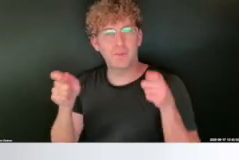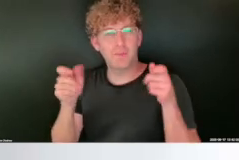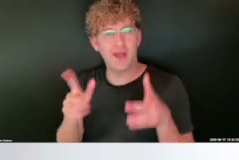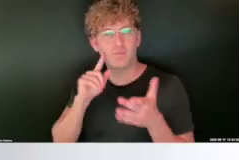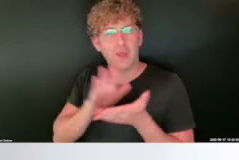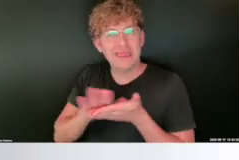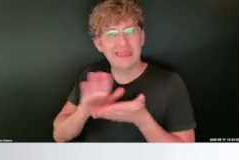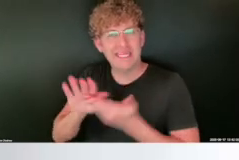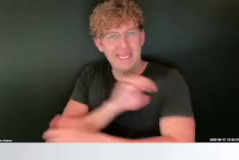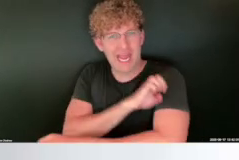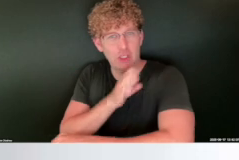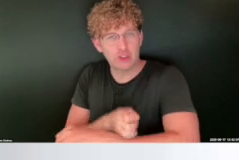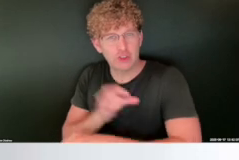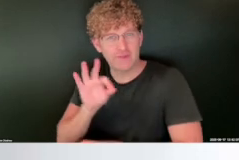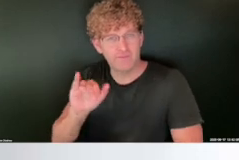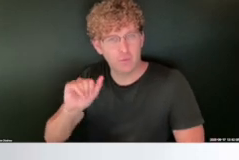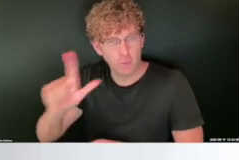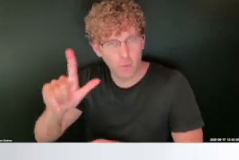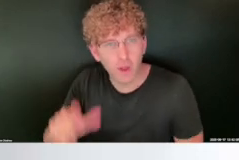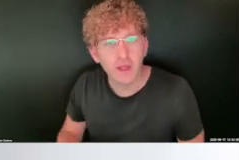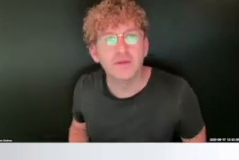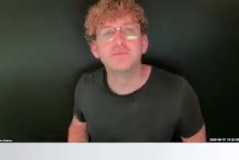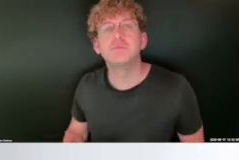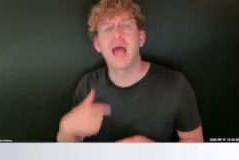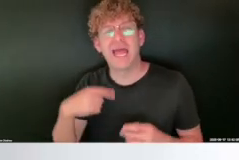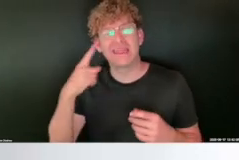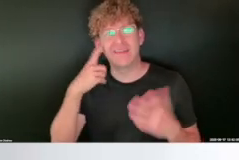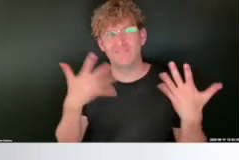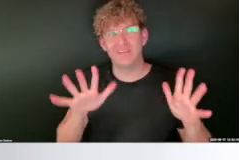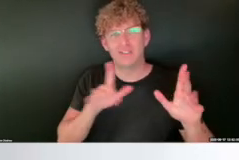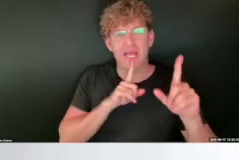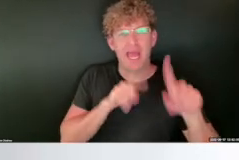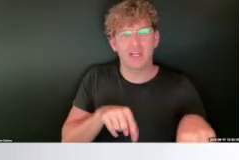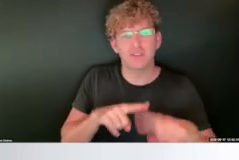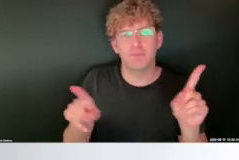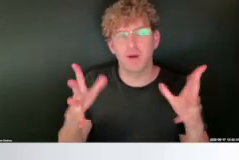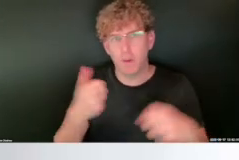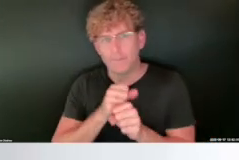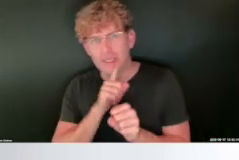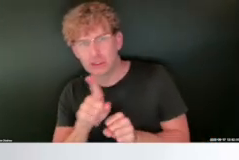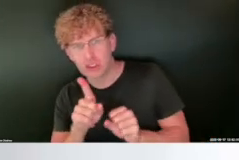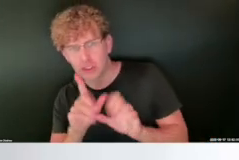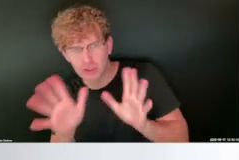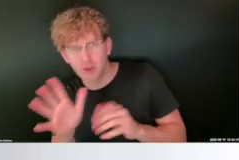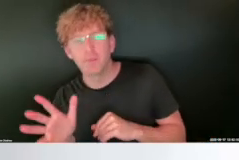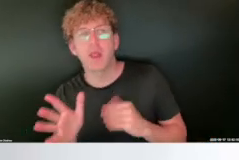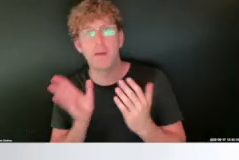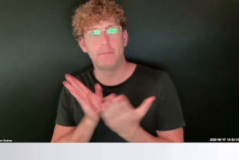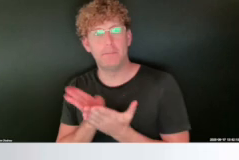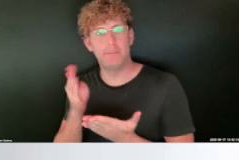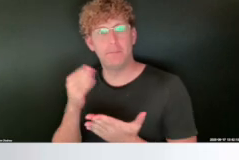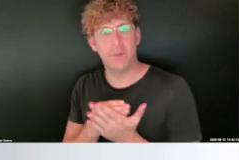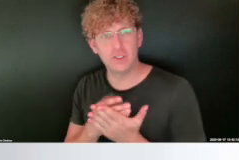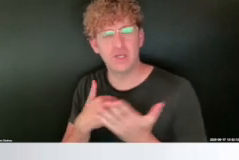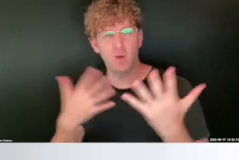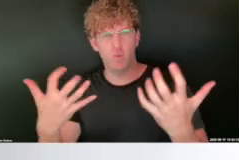got answered, but I just want to make sure. On that budget screen, I just wanted to get a little